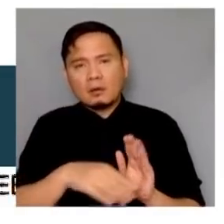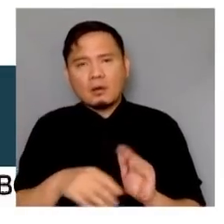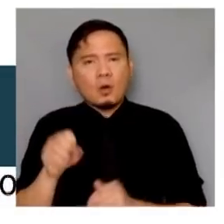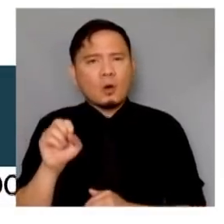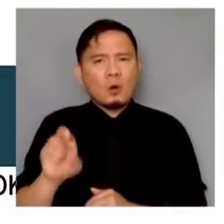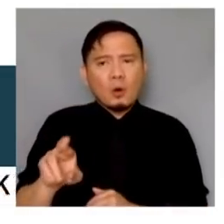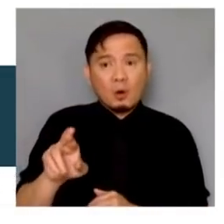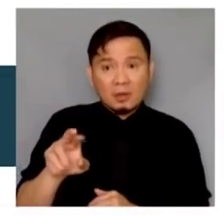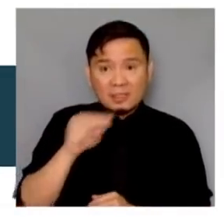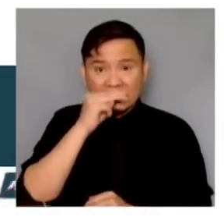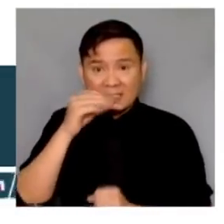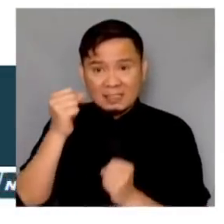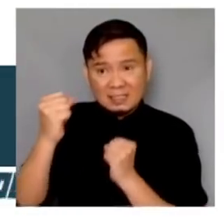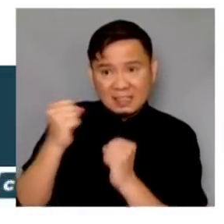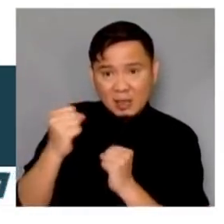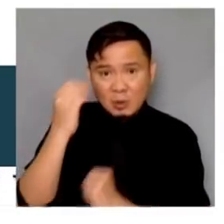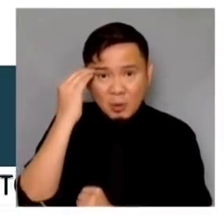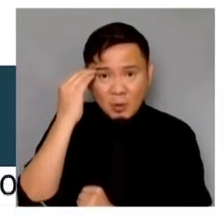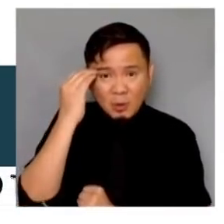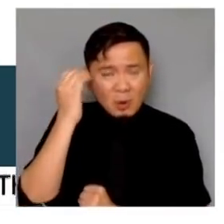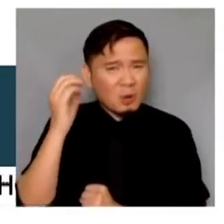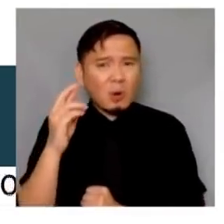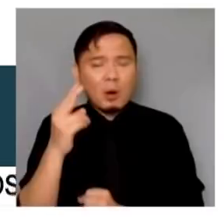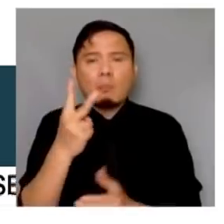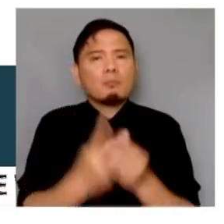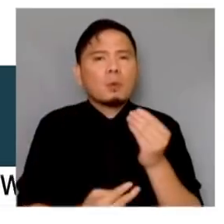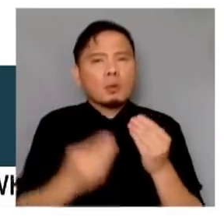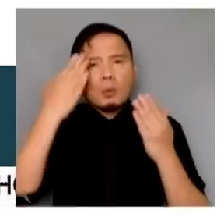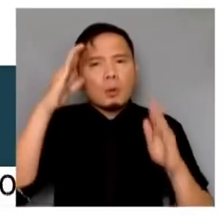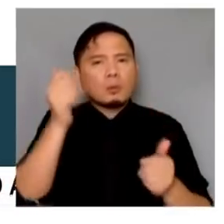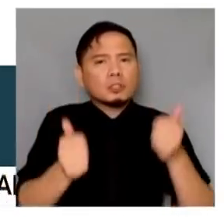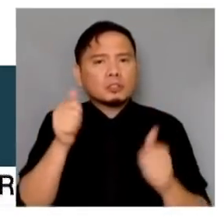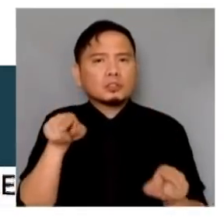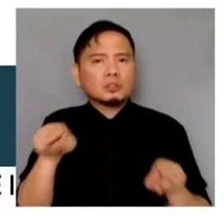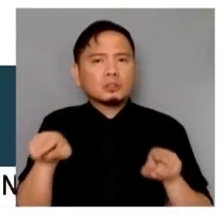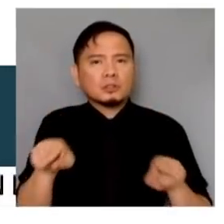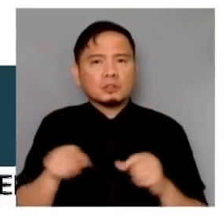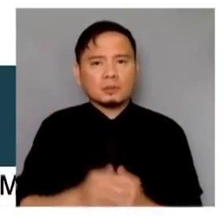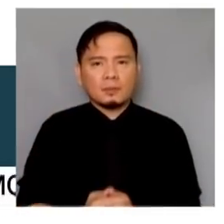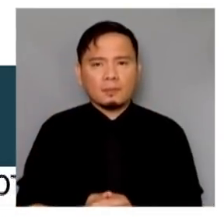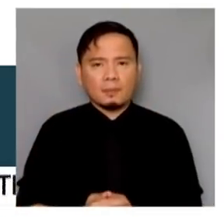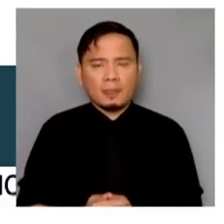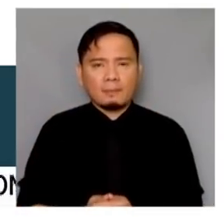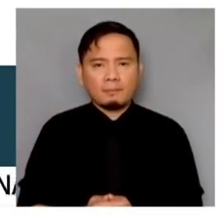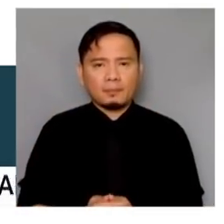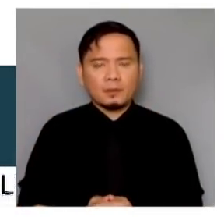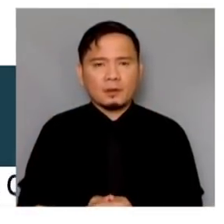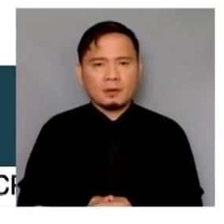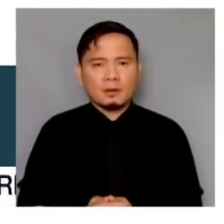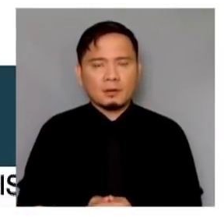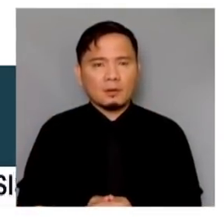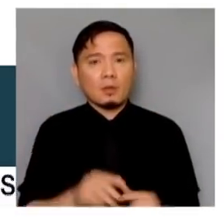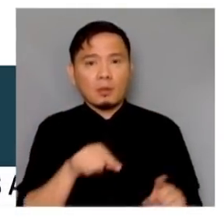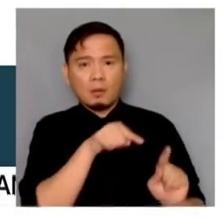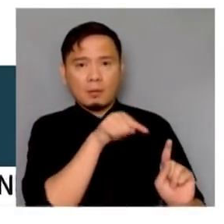that even the senator didn't know what the agenda was going to be? No, the person I talked